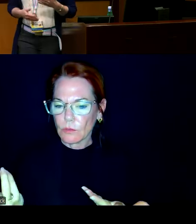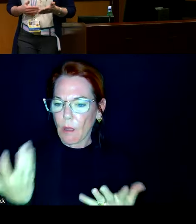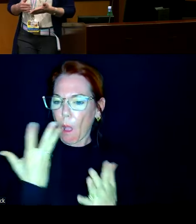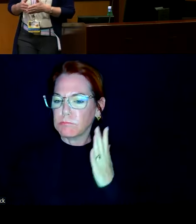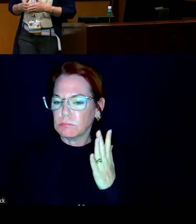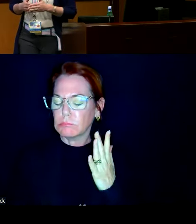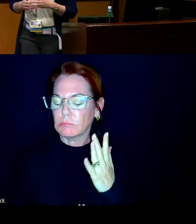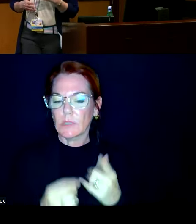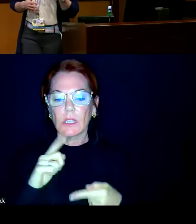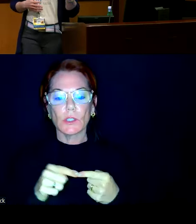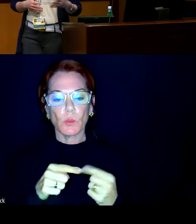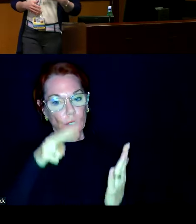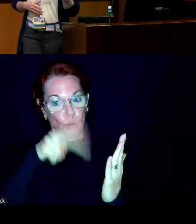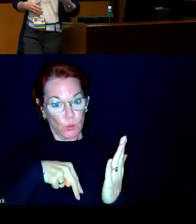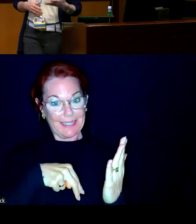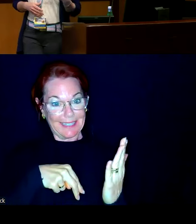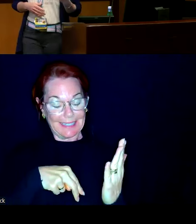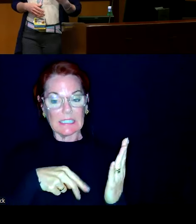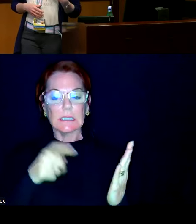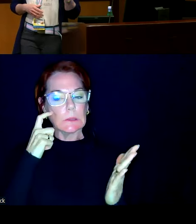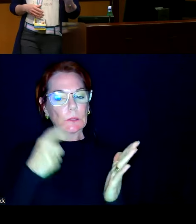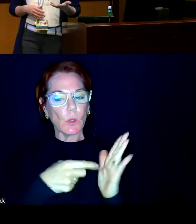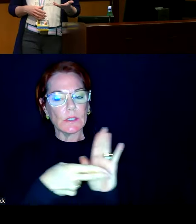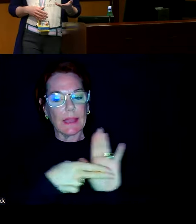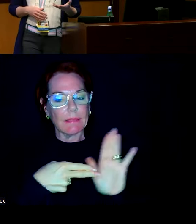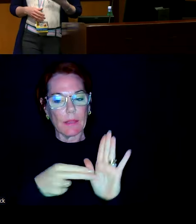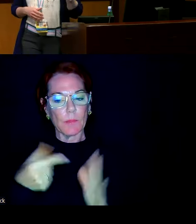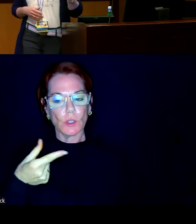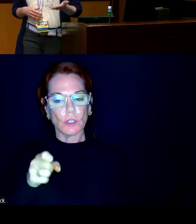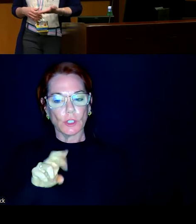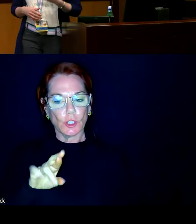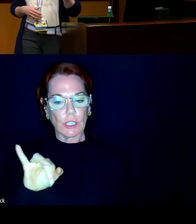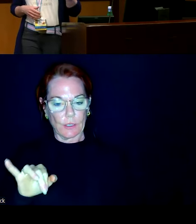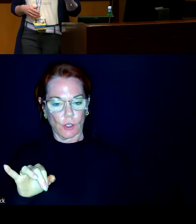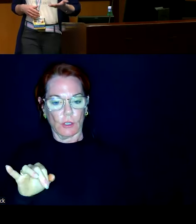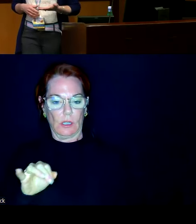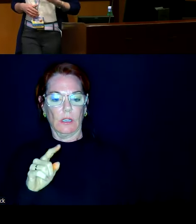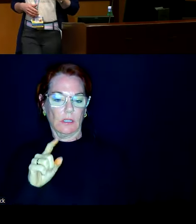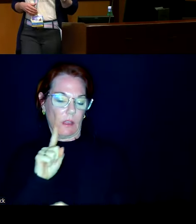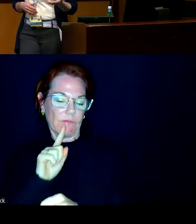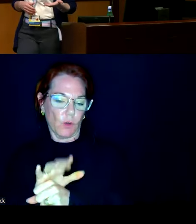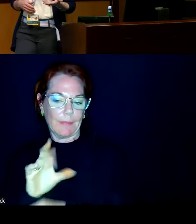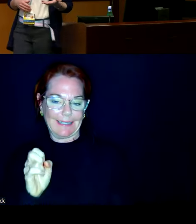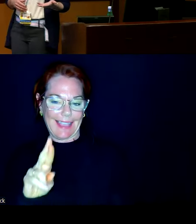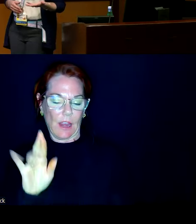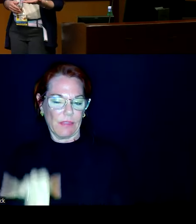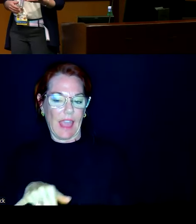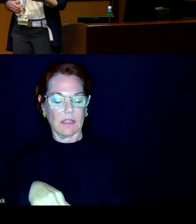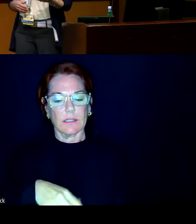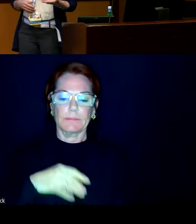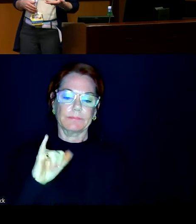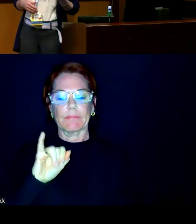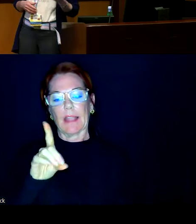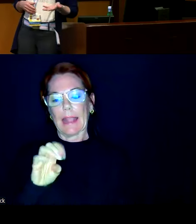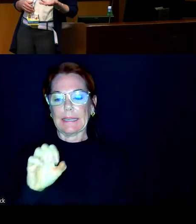you're looking at some of this, they're labeling gender affirming care as an ideology, which is very familiar with the language that's being